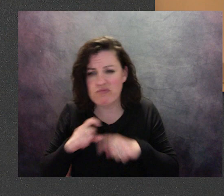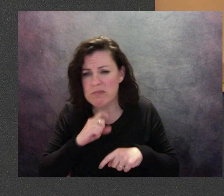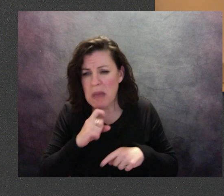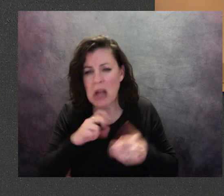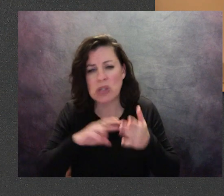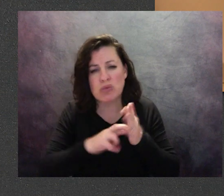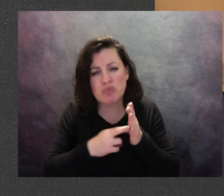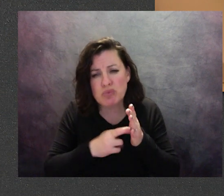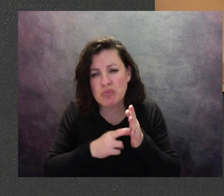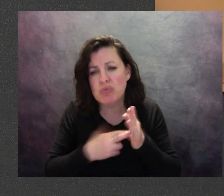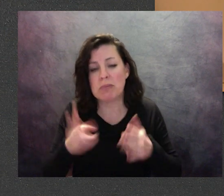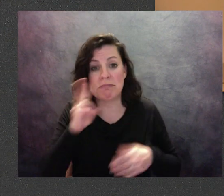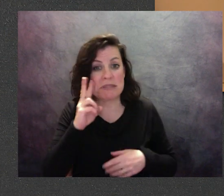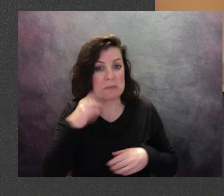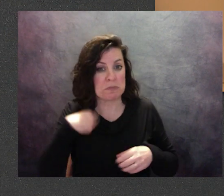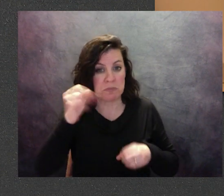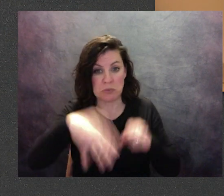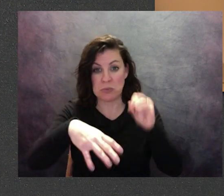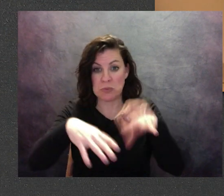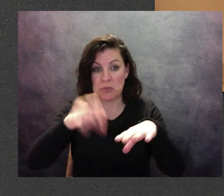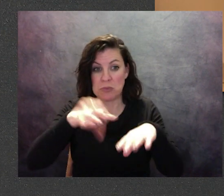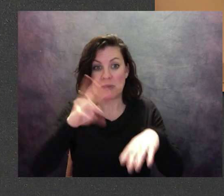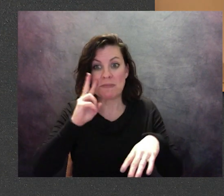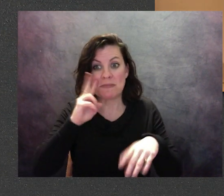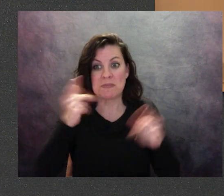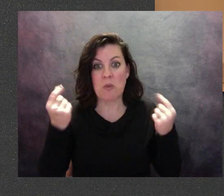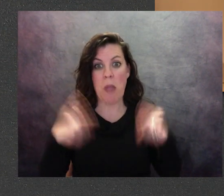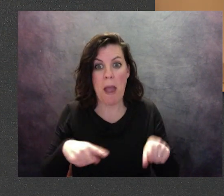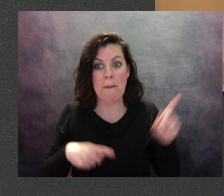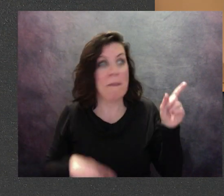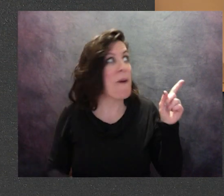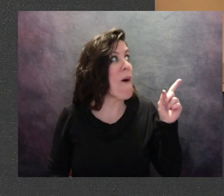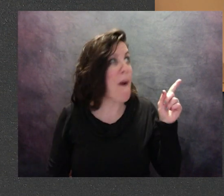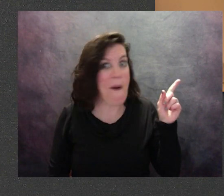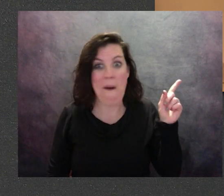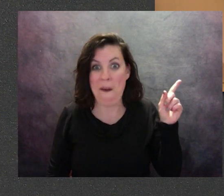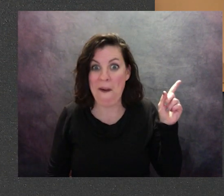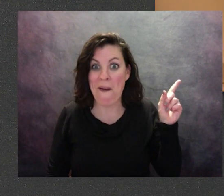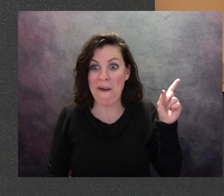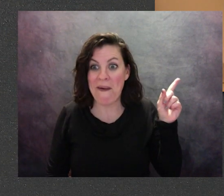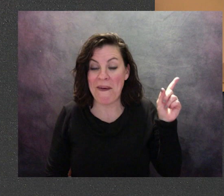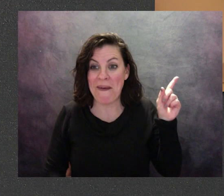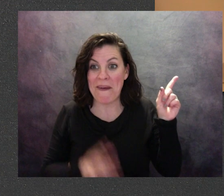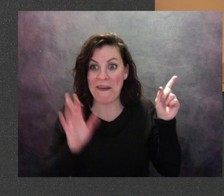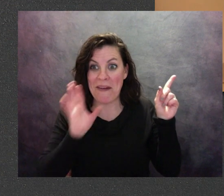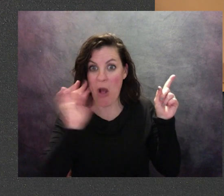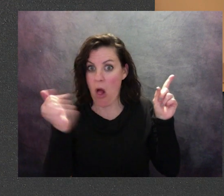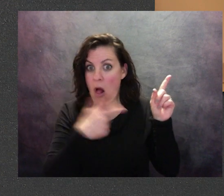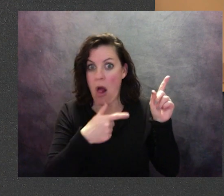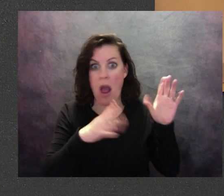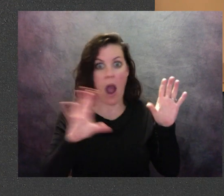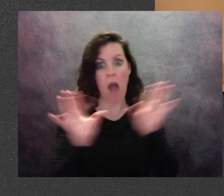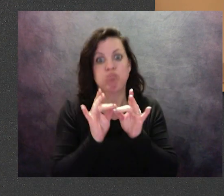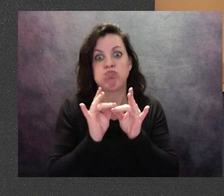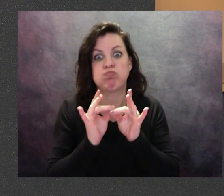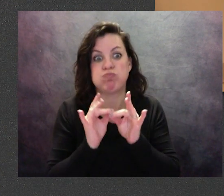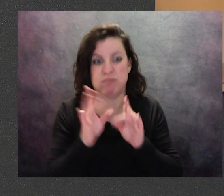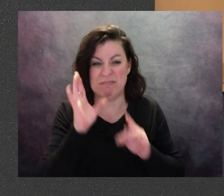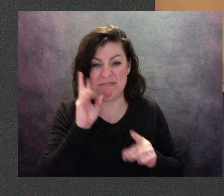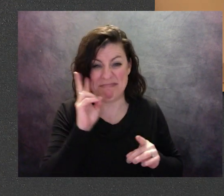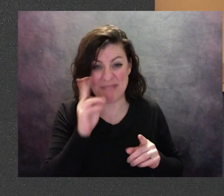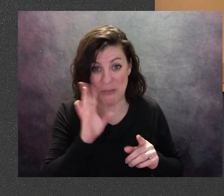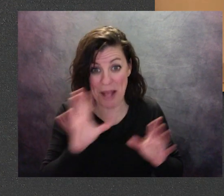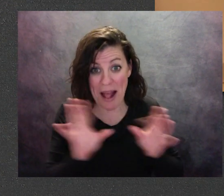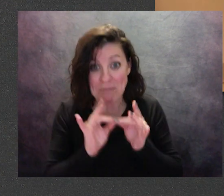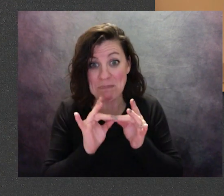and screws, and here we go. I think they're all going to stick together. What do you think? And they're going to